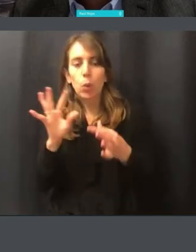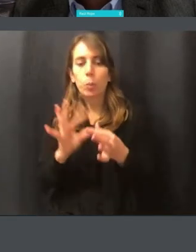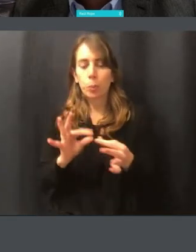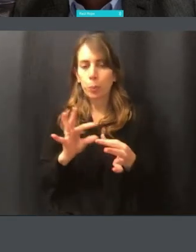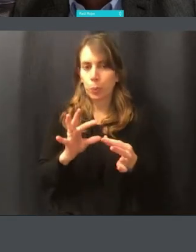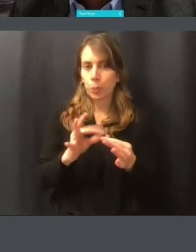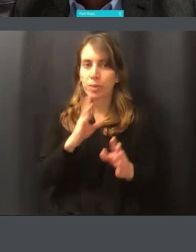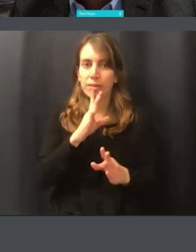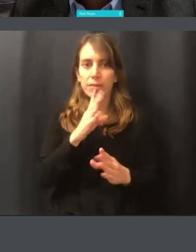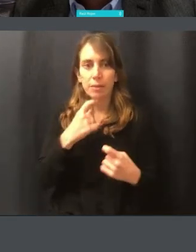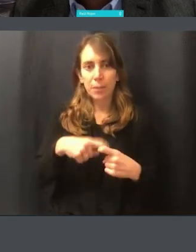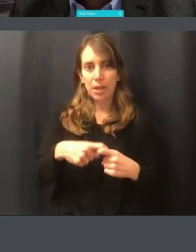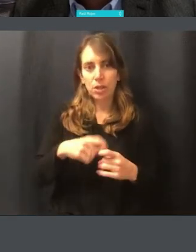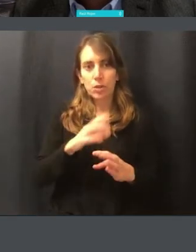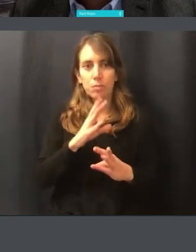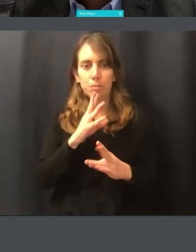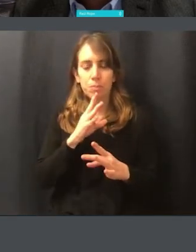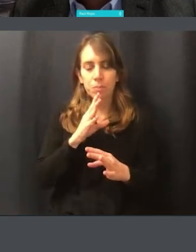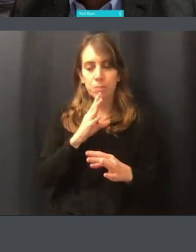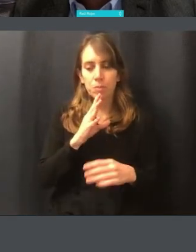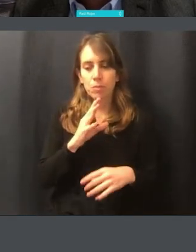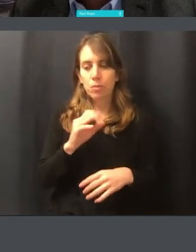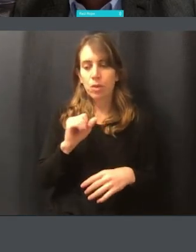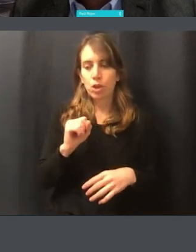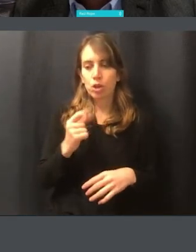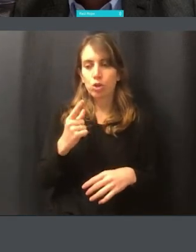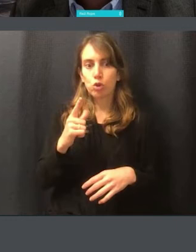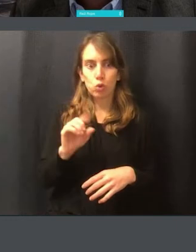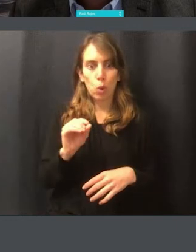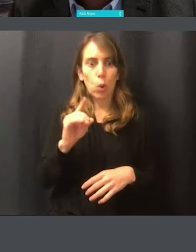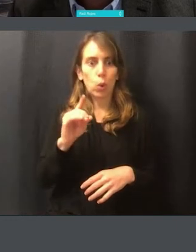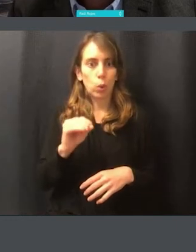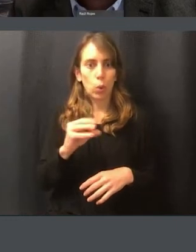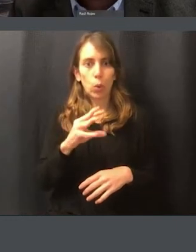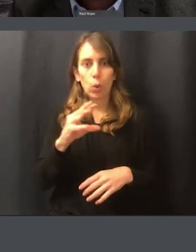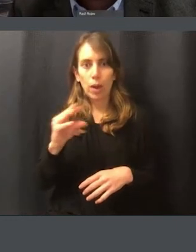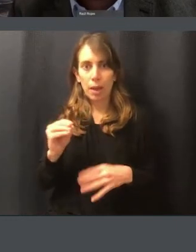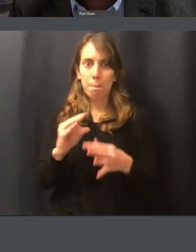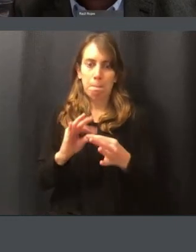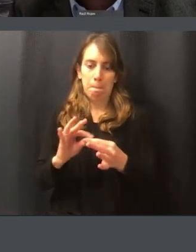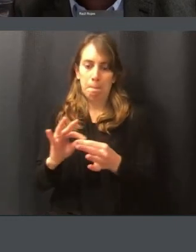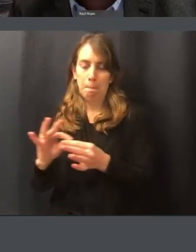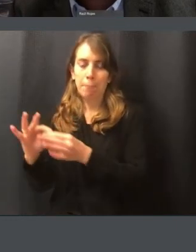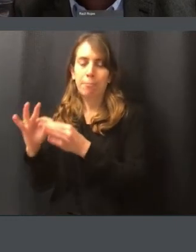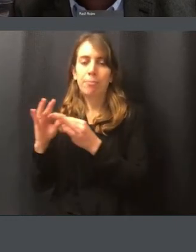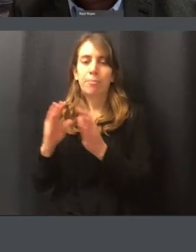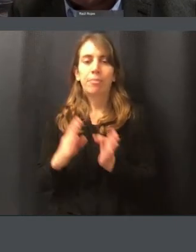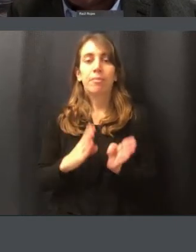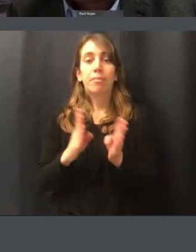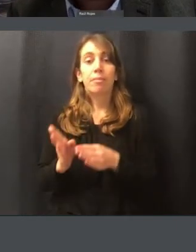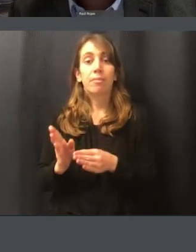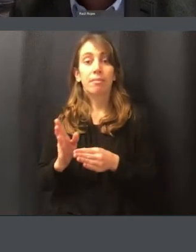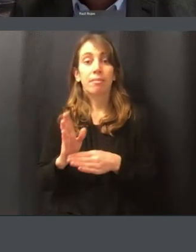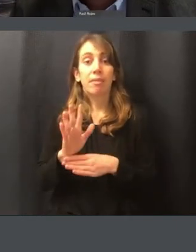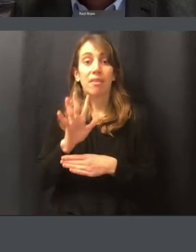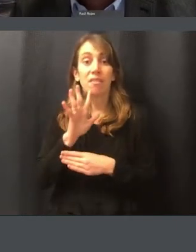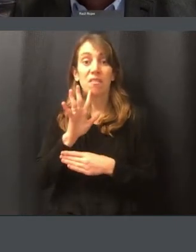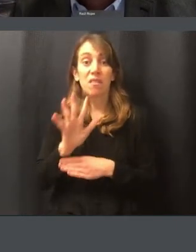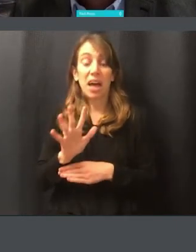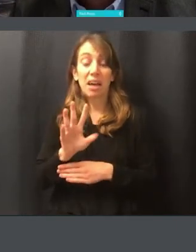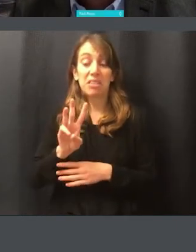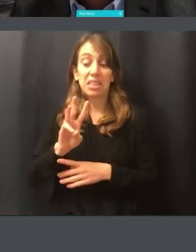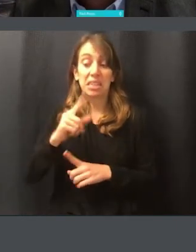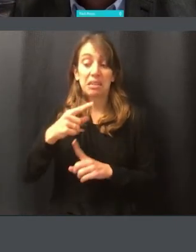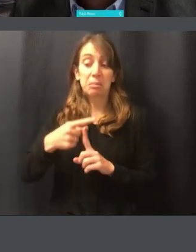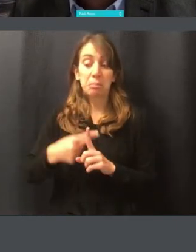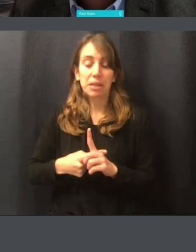luego lloró el bebé luego. And then again, about 6 months